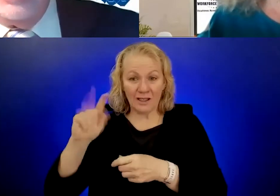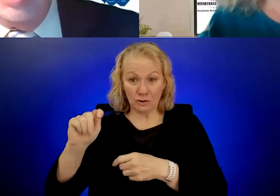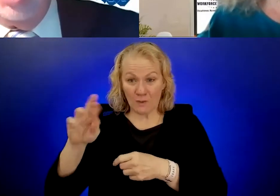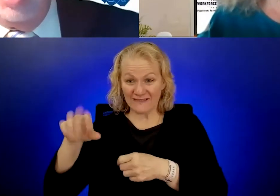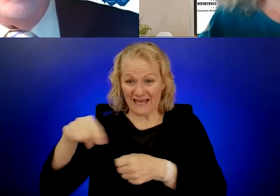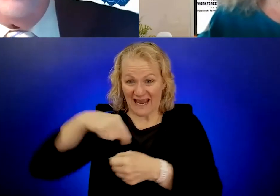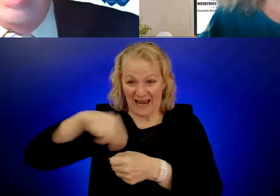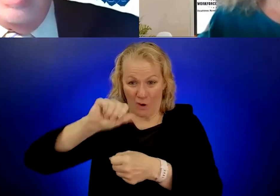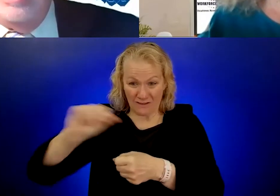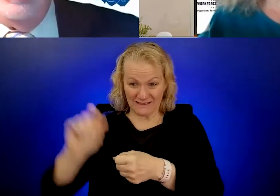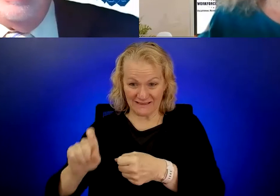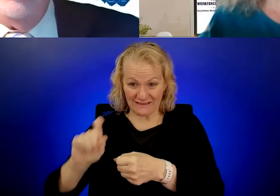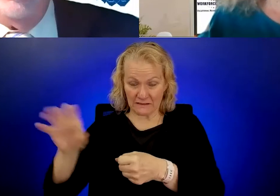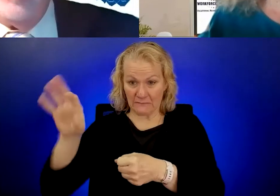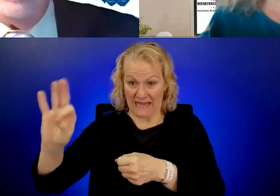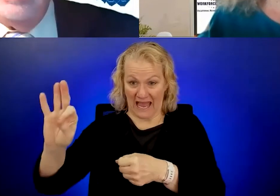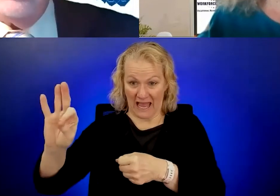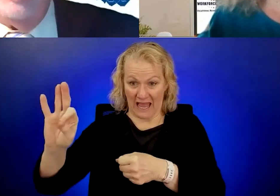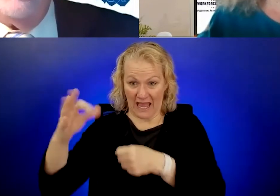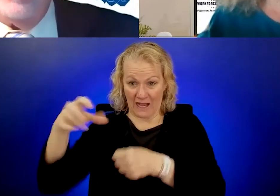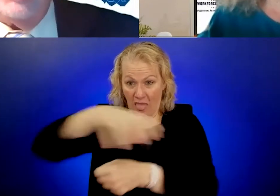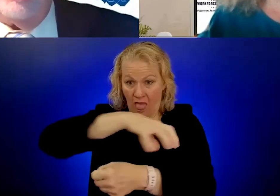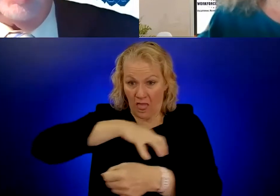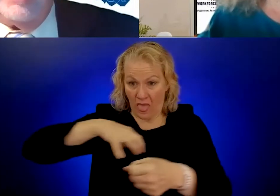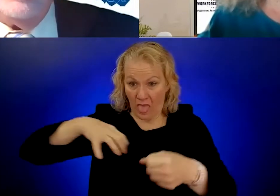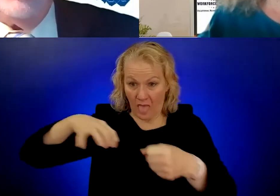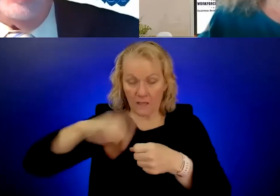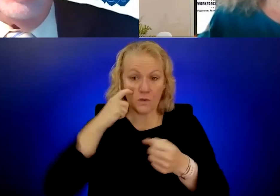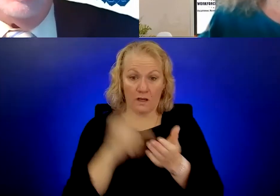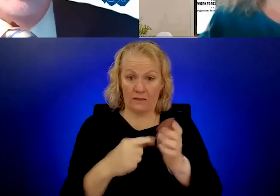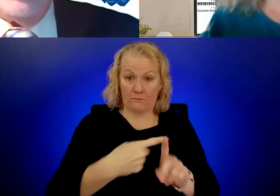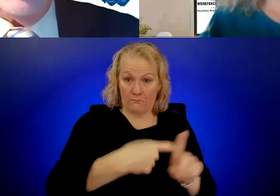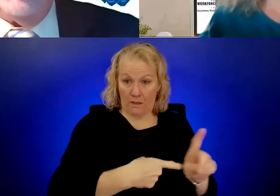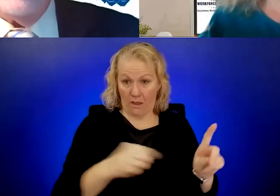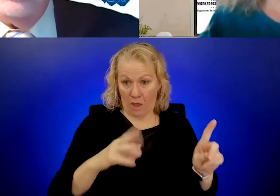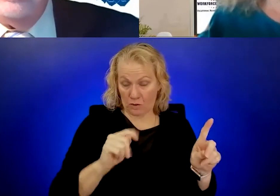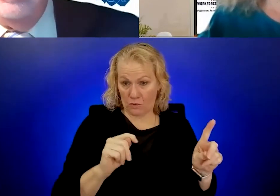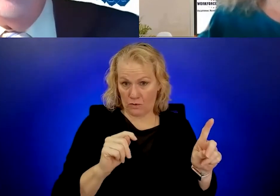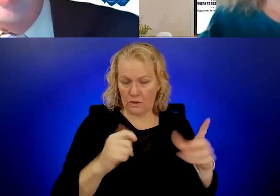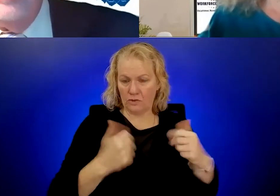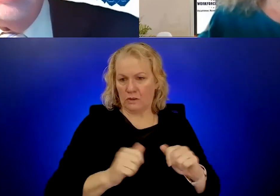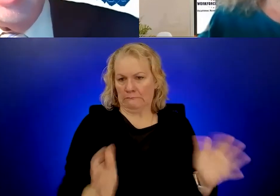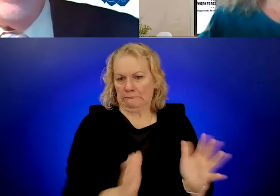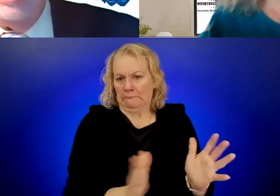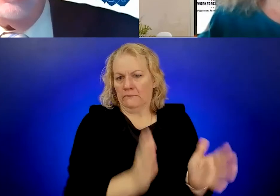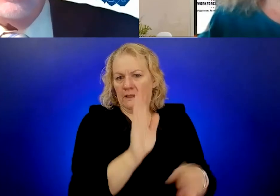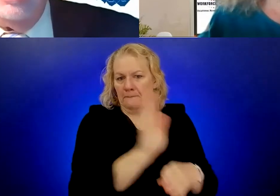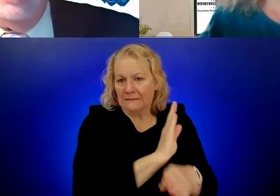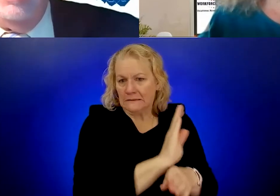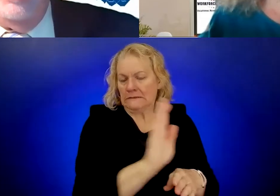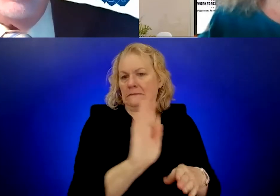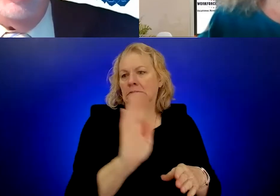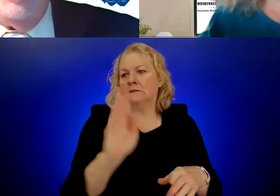Austin, Texas each year. And we recognize the month of October where we attempt to assist business customers, employees, and job